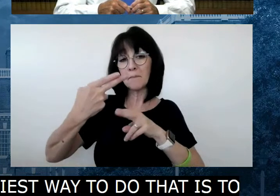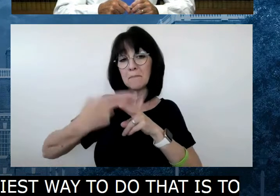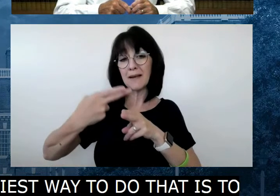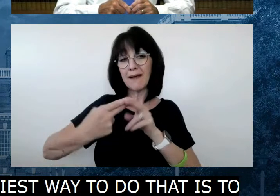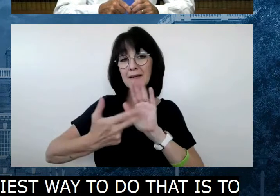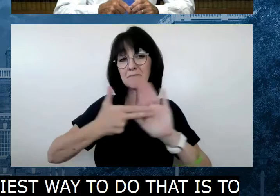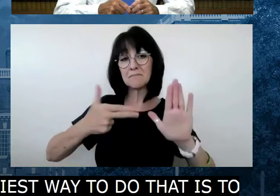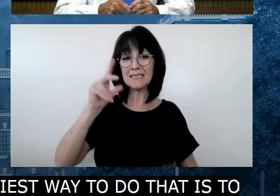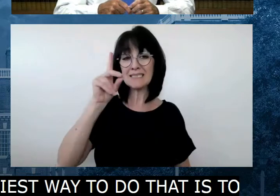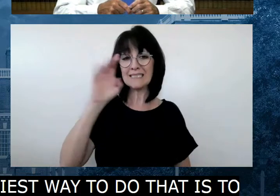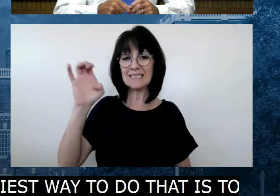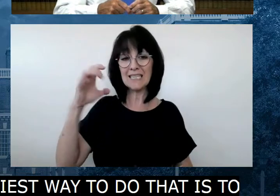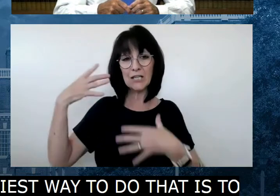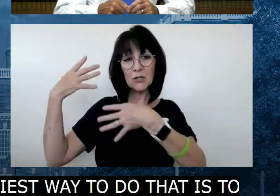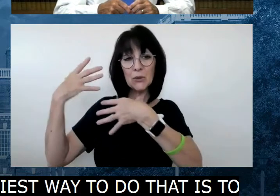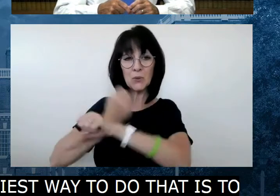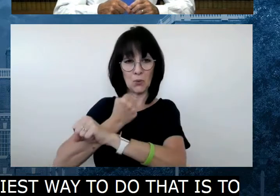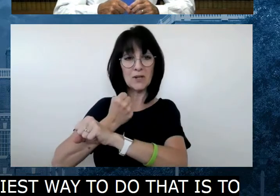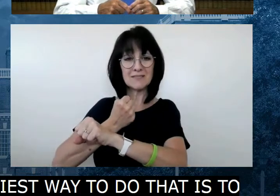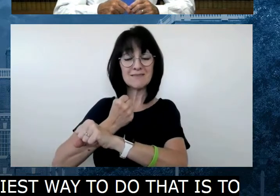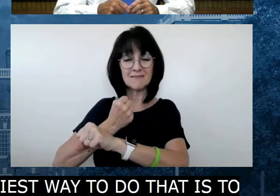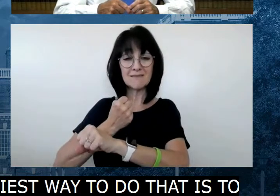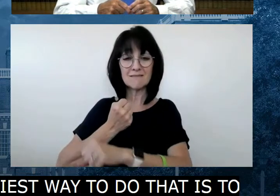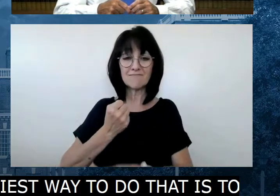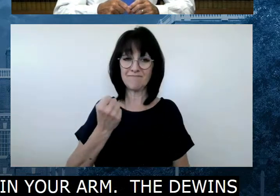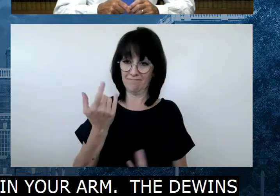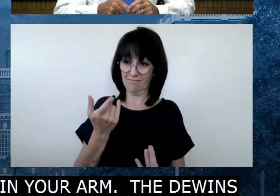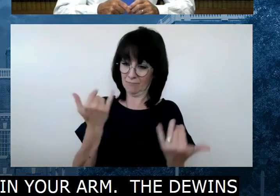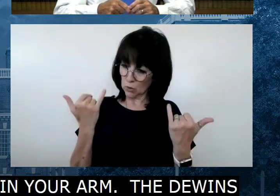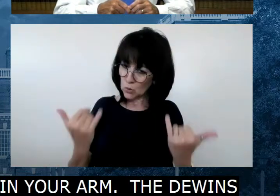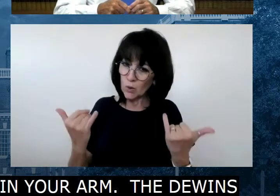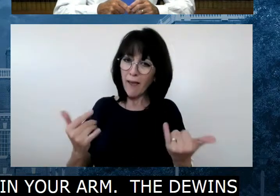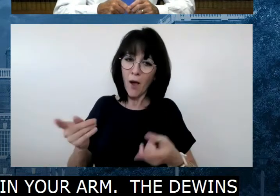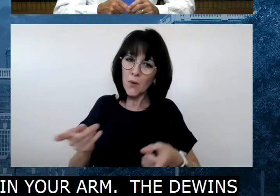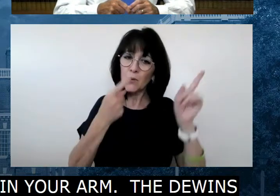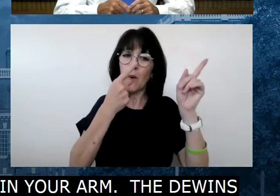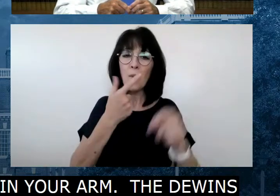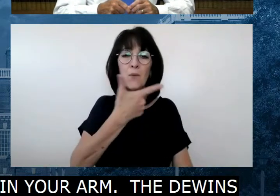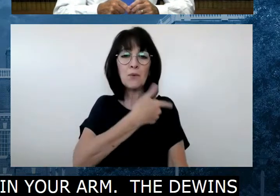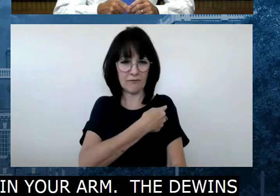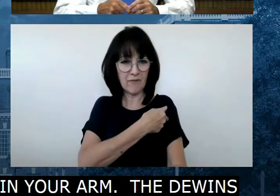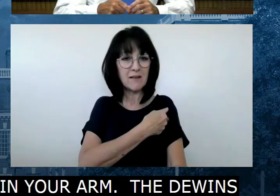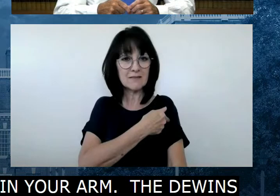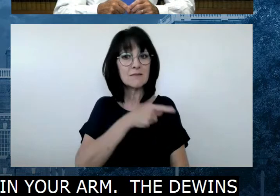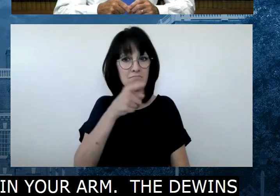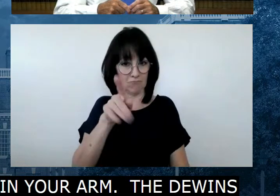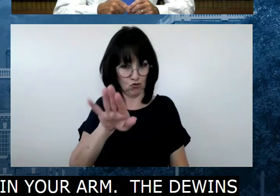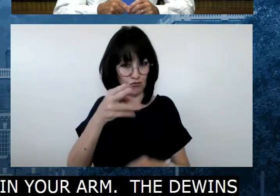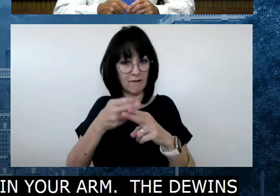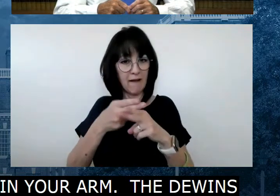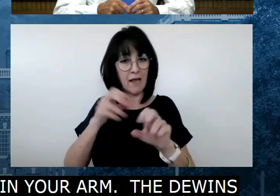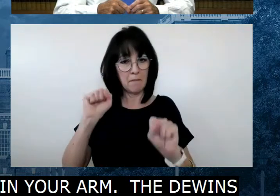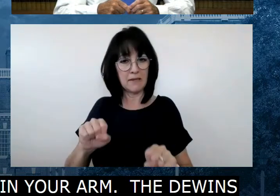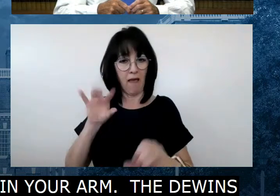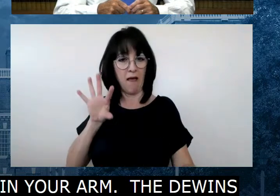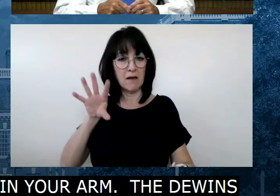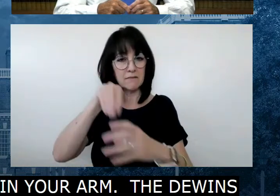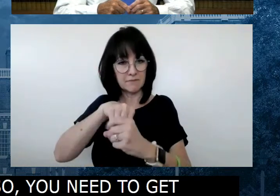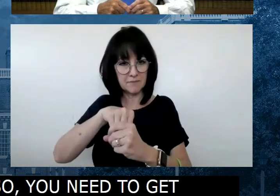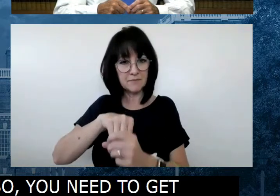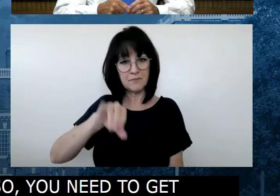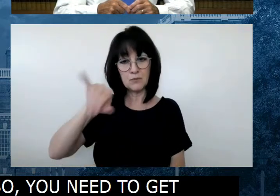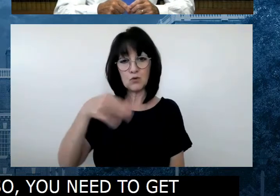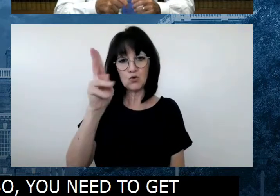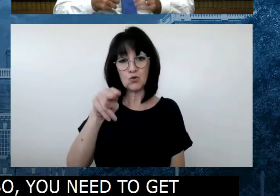so you need to get vaccinated today to be part of the DE Wins drawings, which are going to come on June